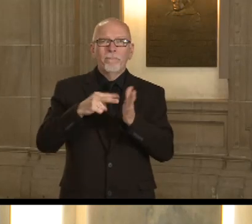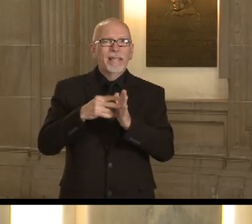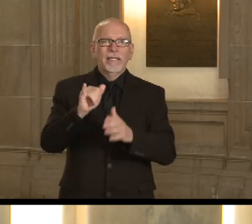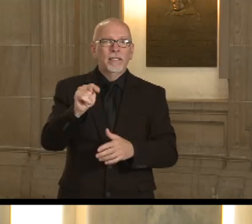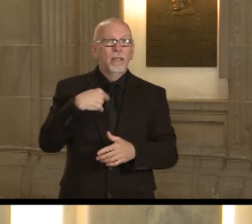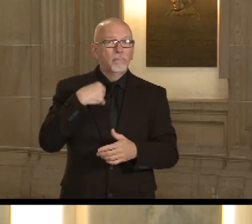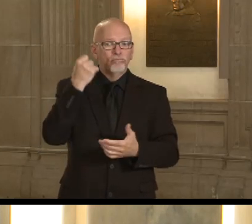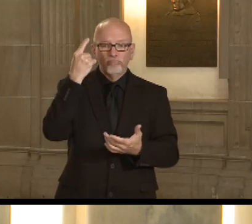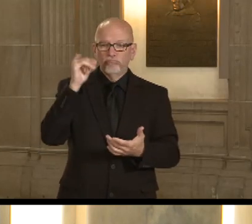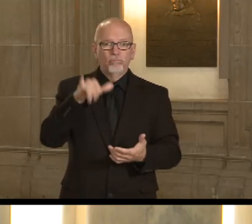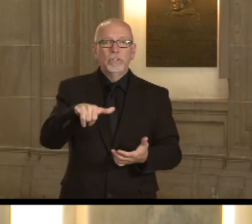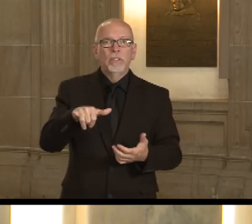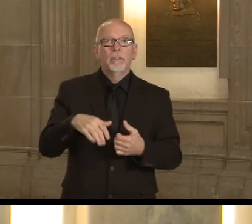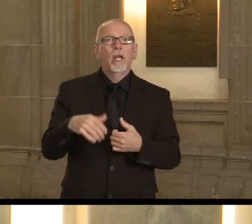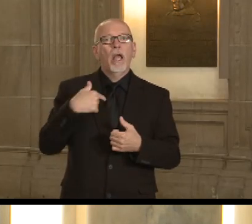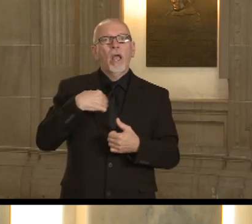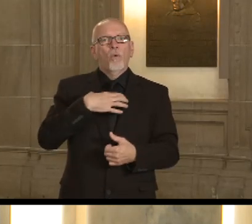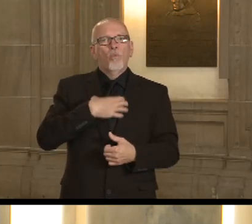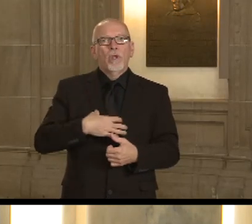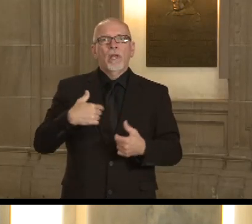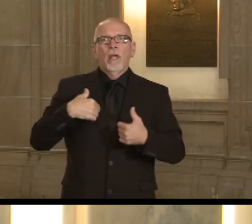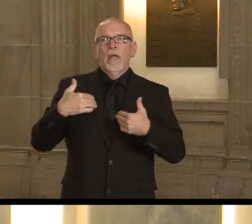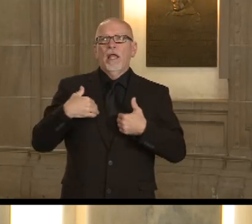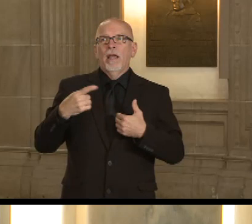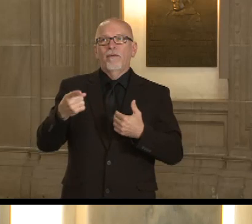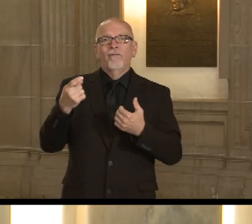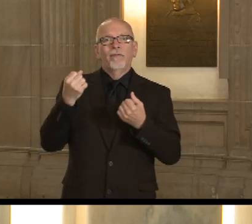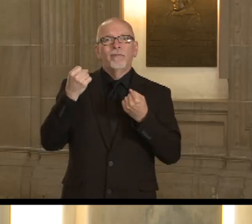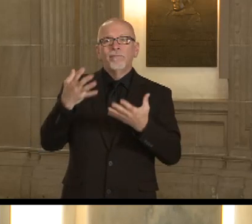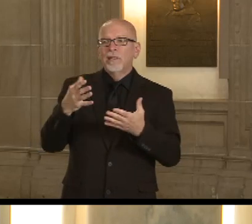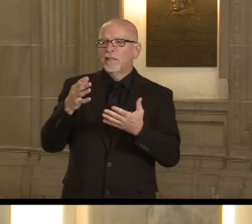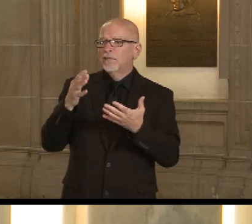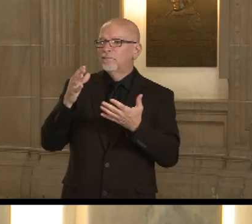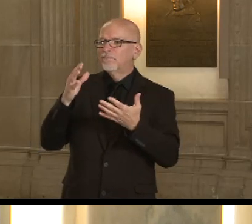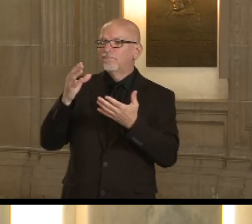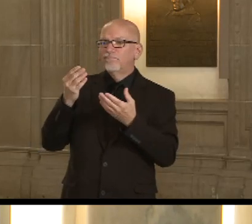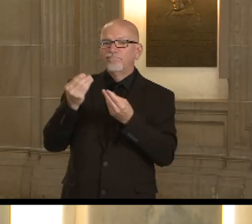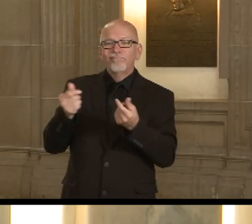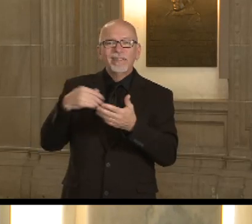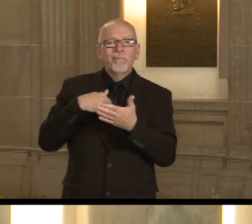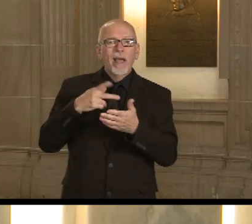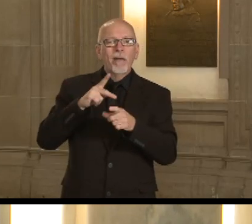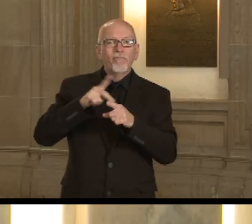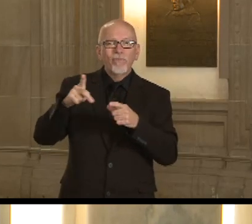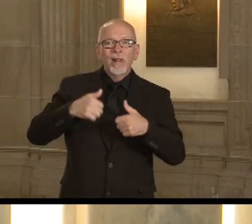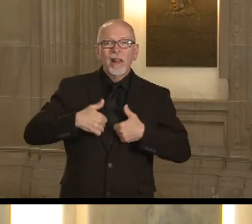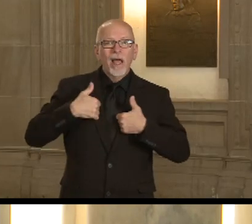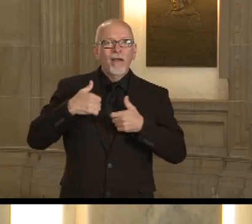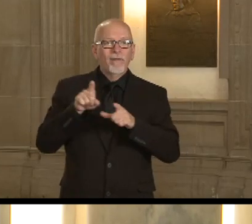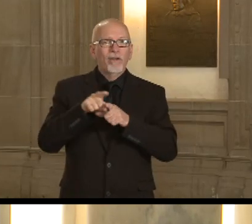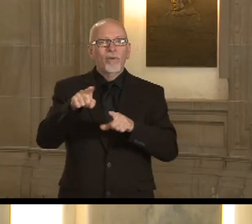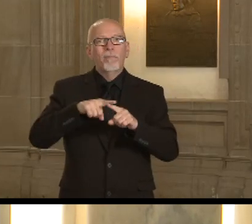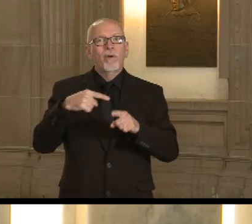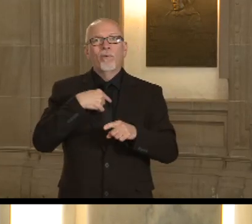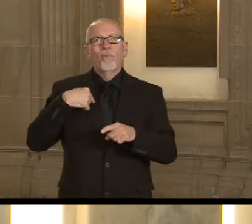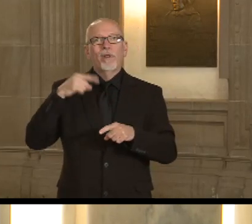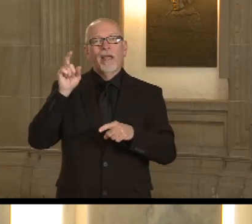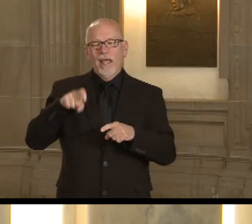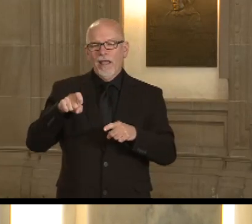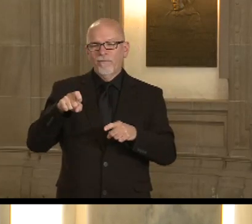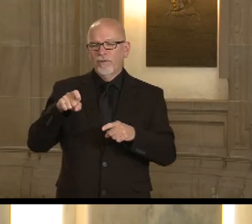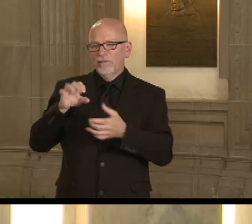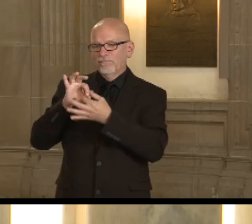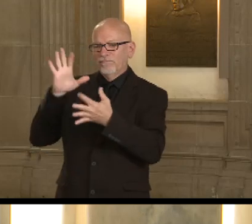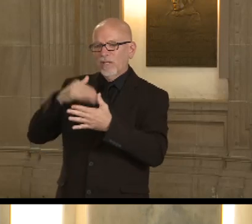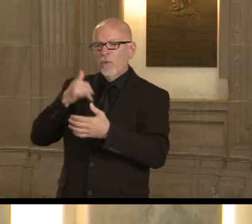that. And I wish I had a lot of redos in my professional and personal life, and I bet you do too. What we have to do is learn from our